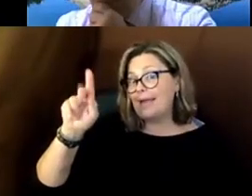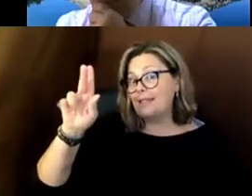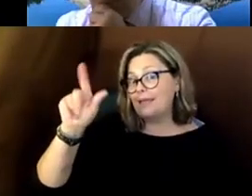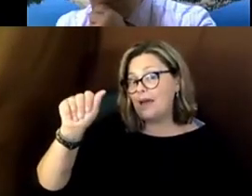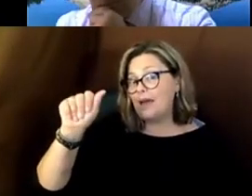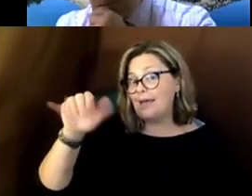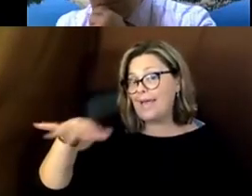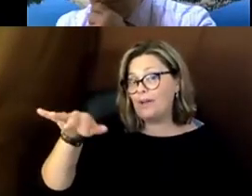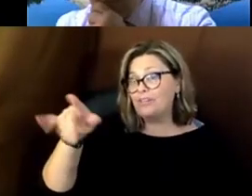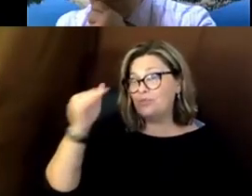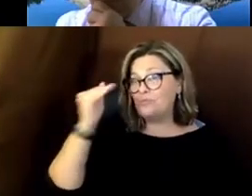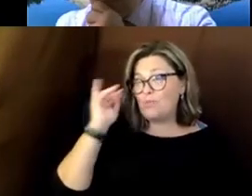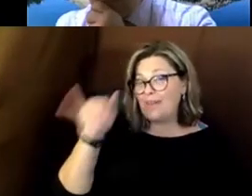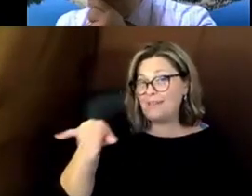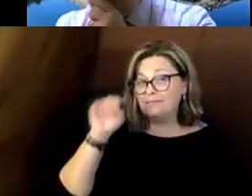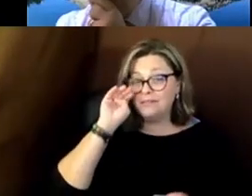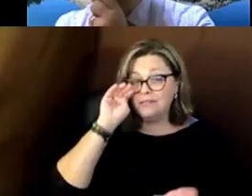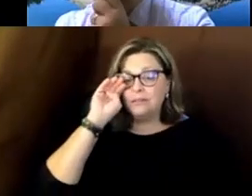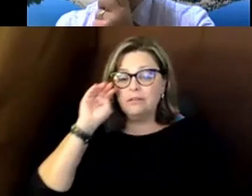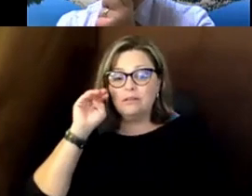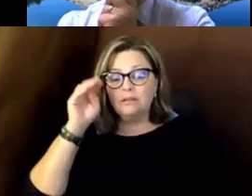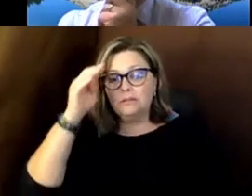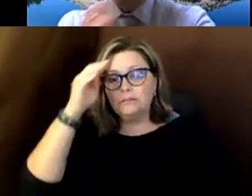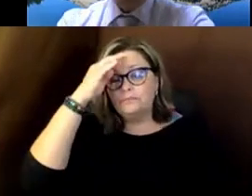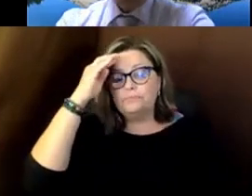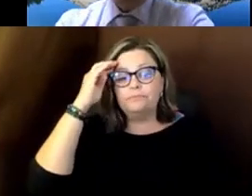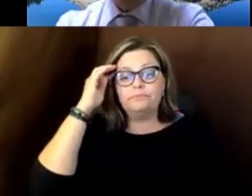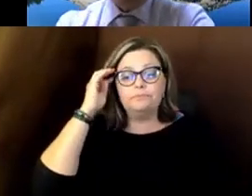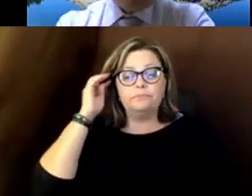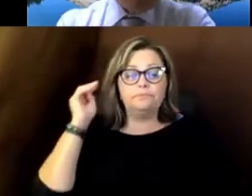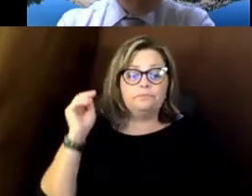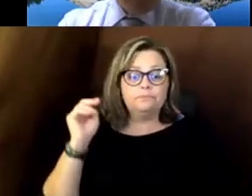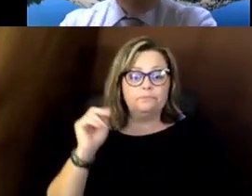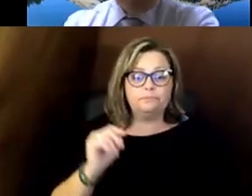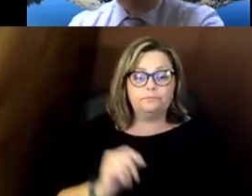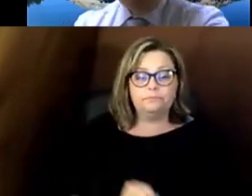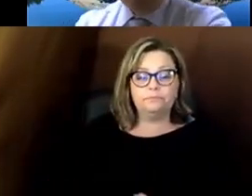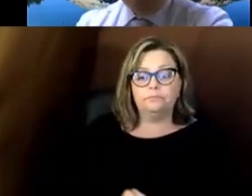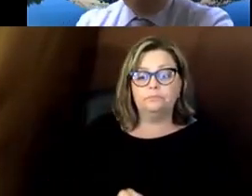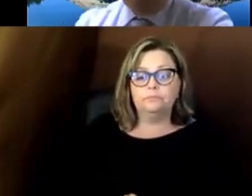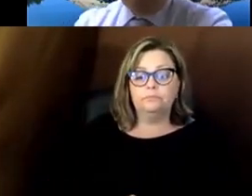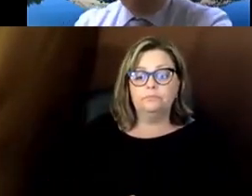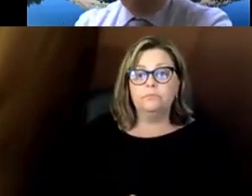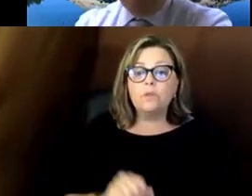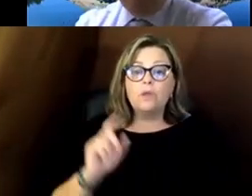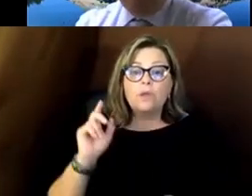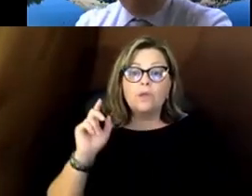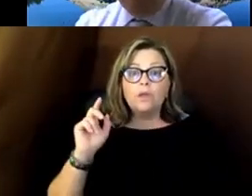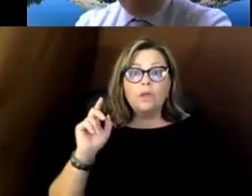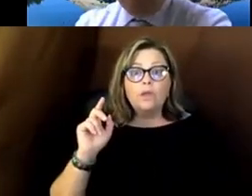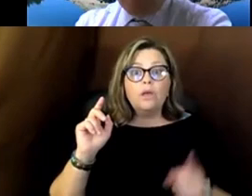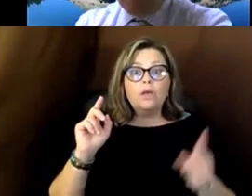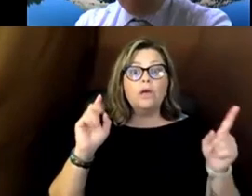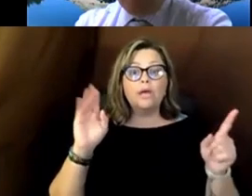I'll take you off mute there, Deborah. I see you coming in. There you go. Yeah, I was just going to say, yeah, we have